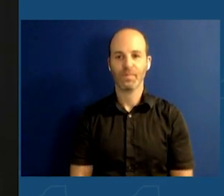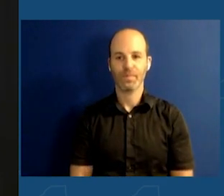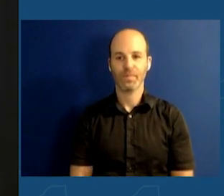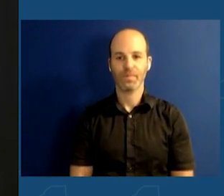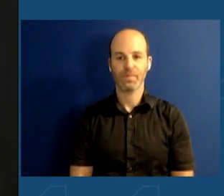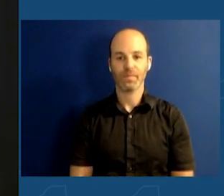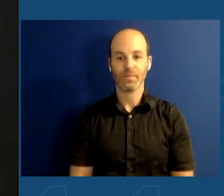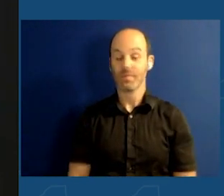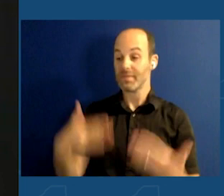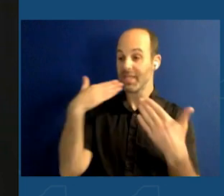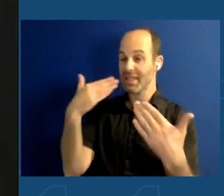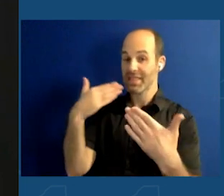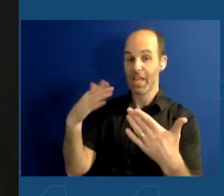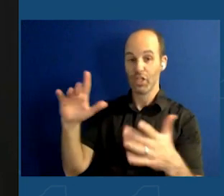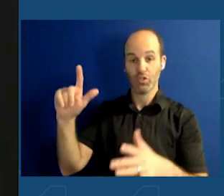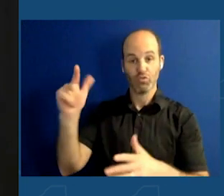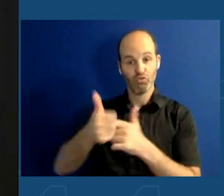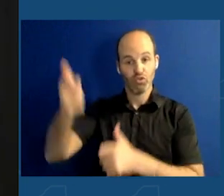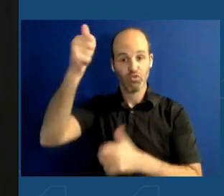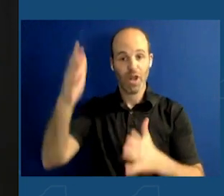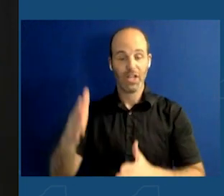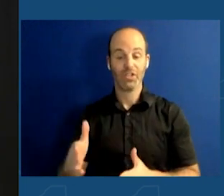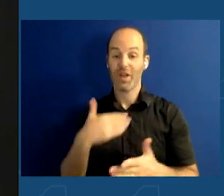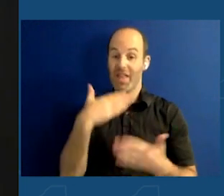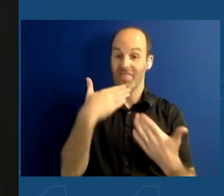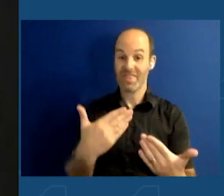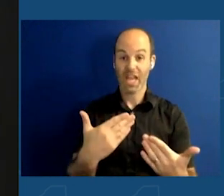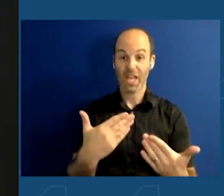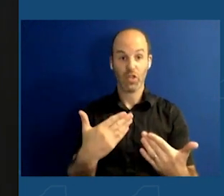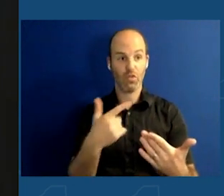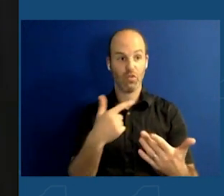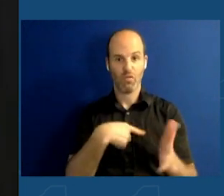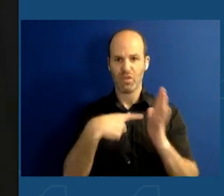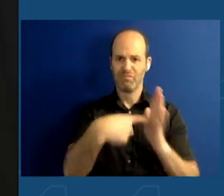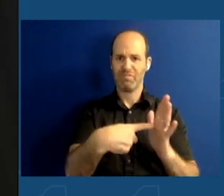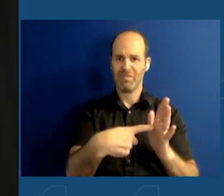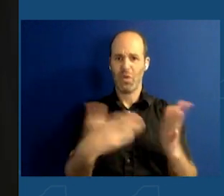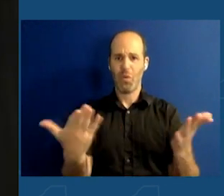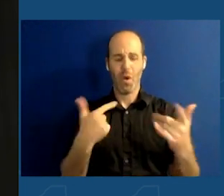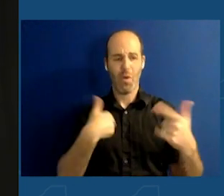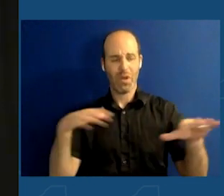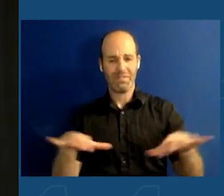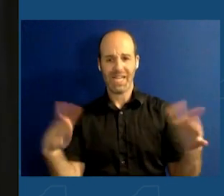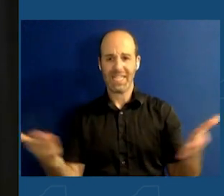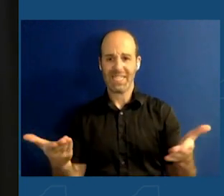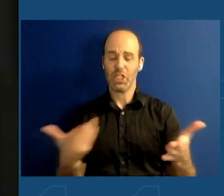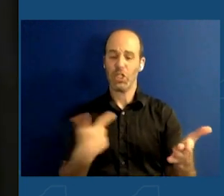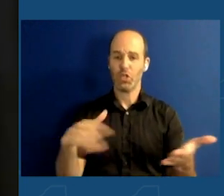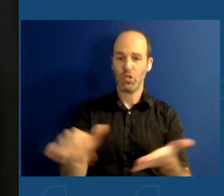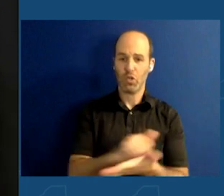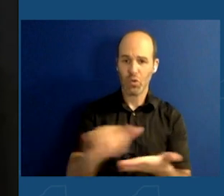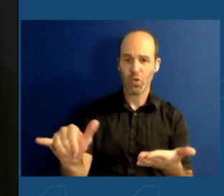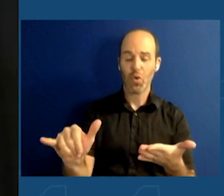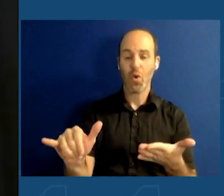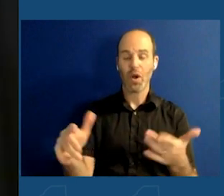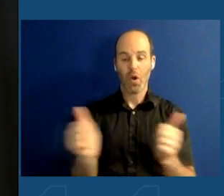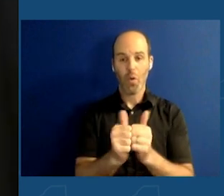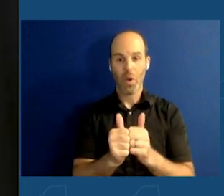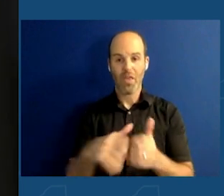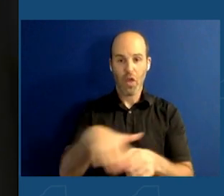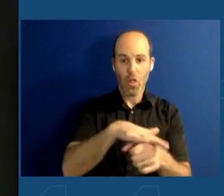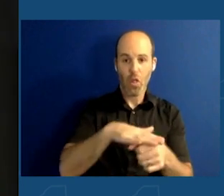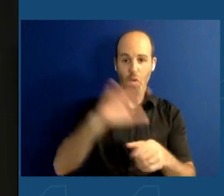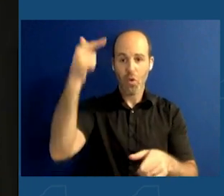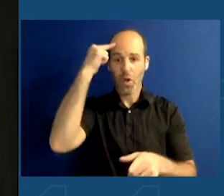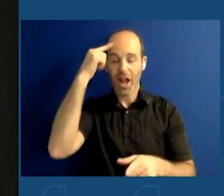Thank you, Director, and thank you for calling out what we've achieved here in the state of New York, working with our local government partners. And again,